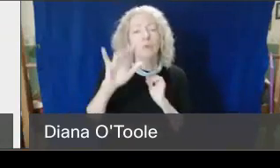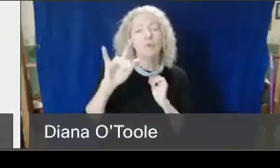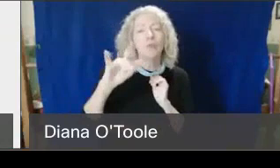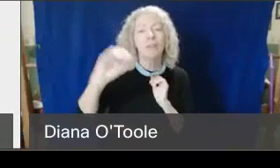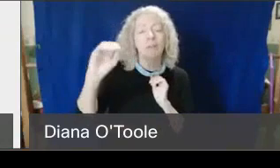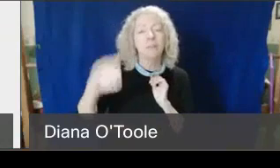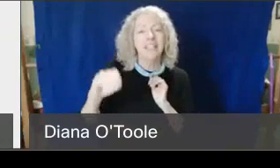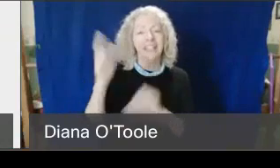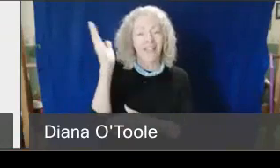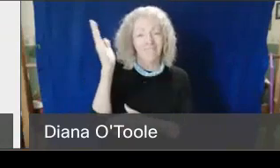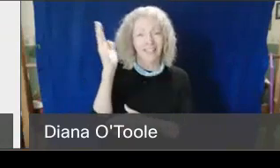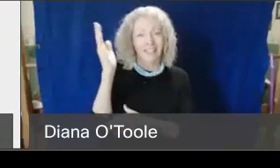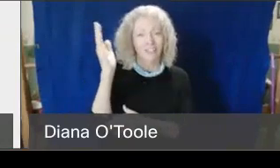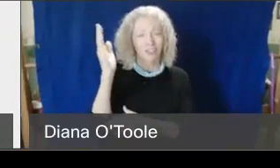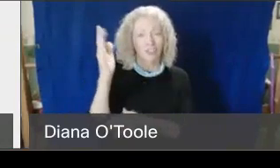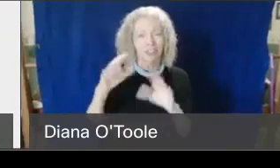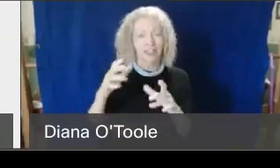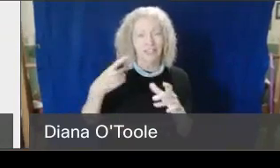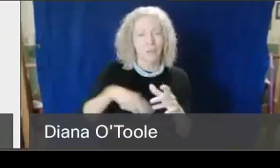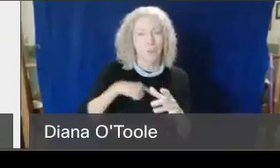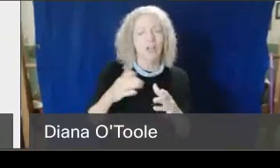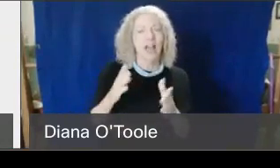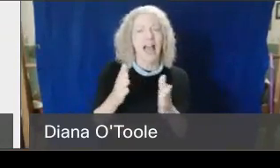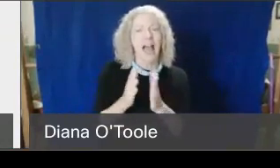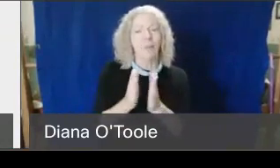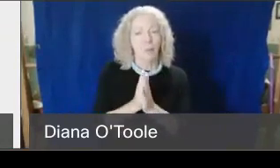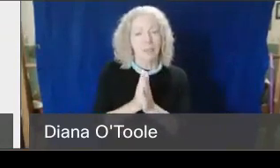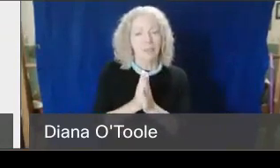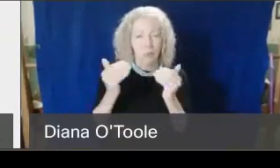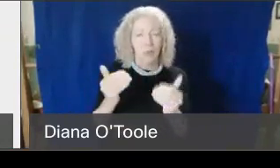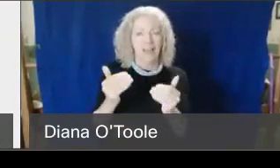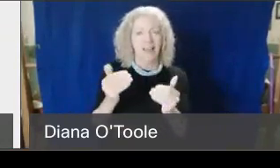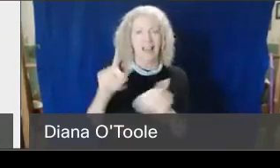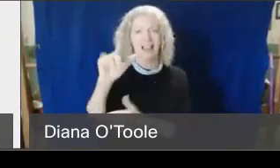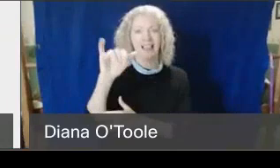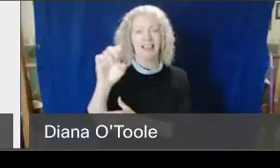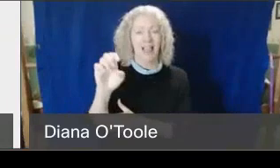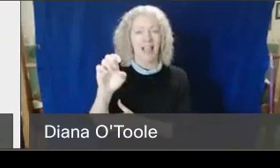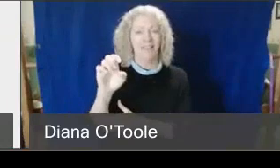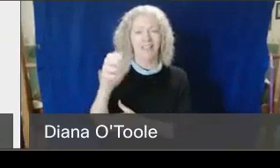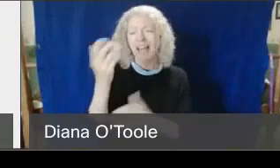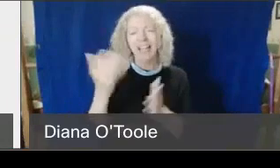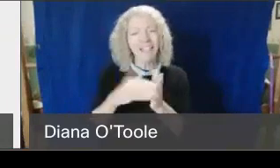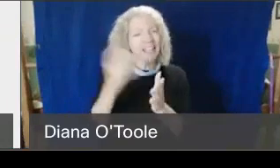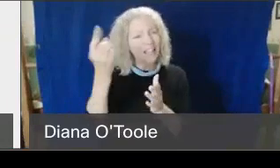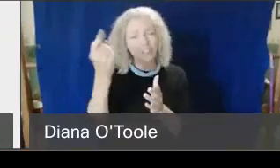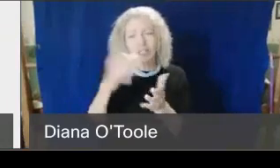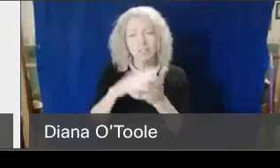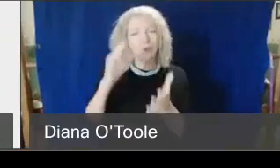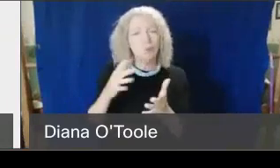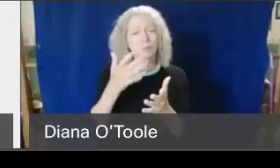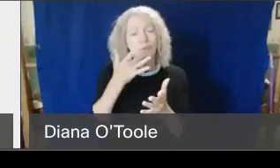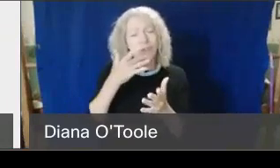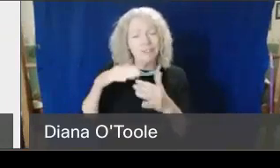we're asking that they be done live. And again, students want it to be on campus, and students